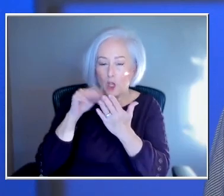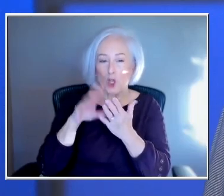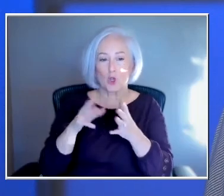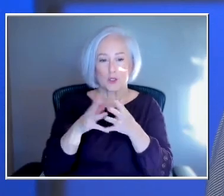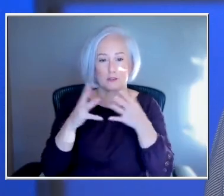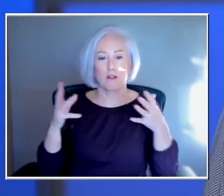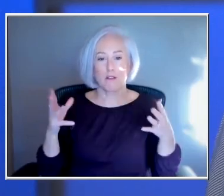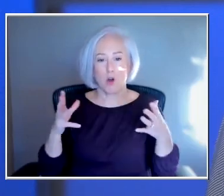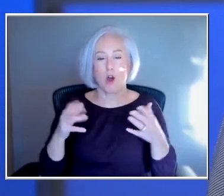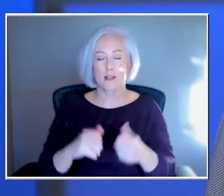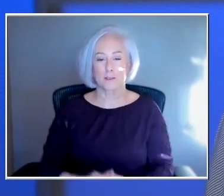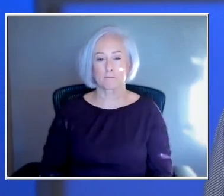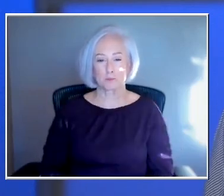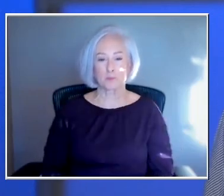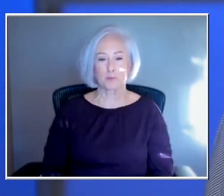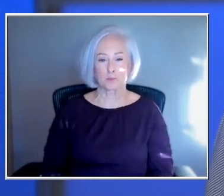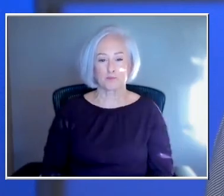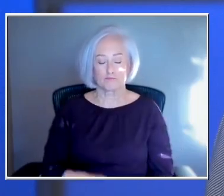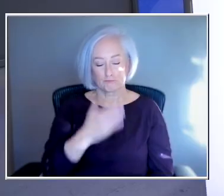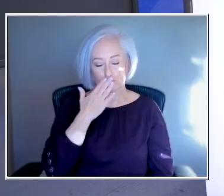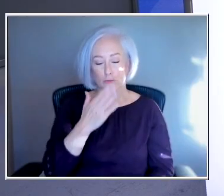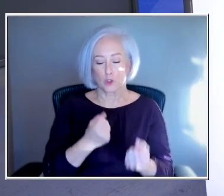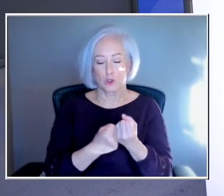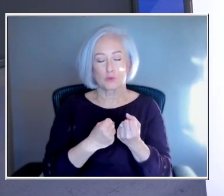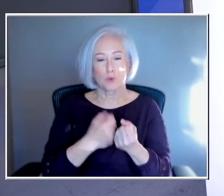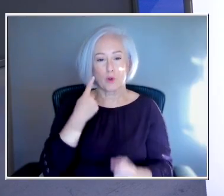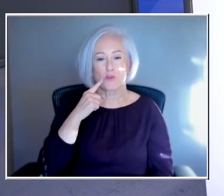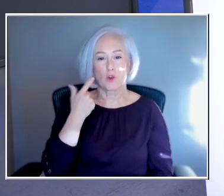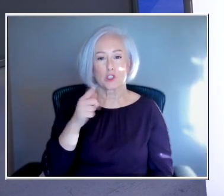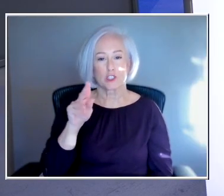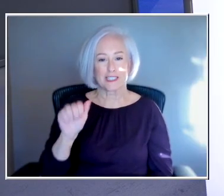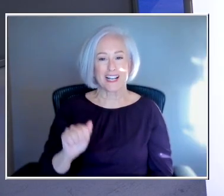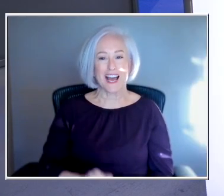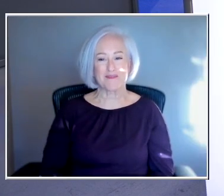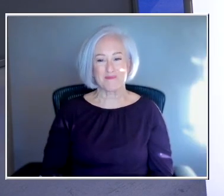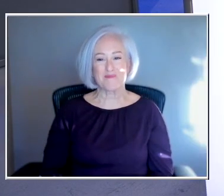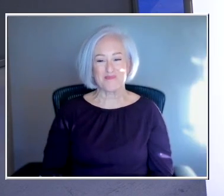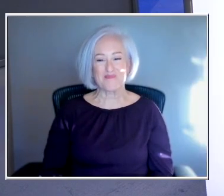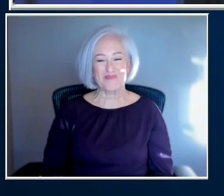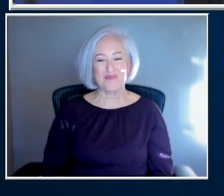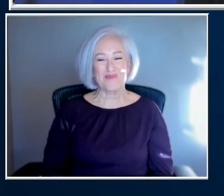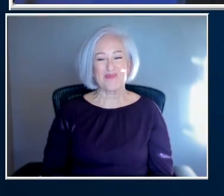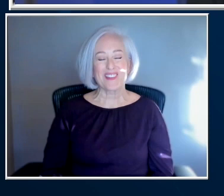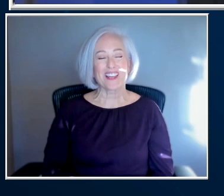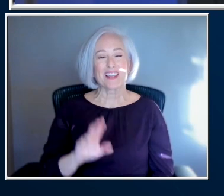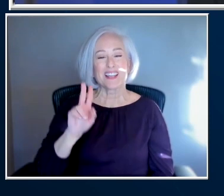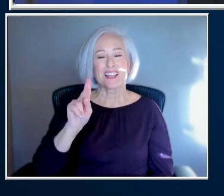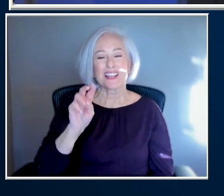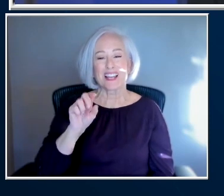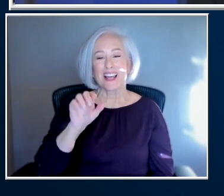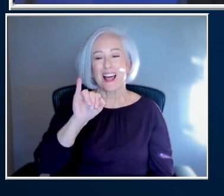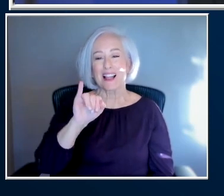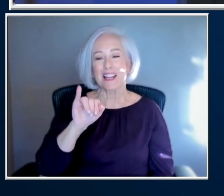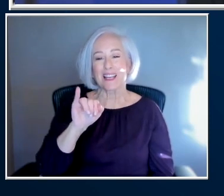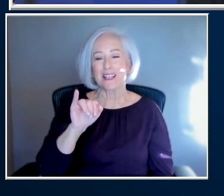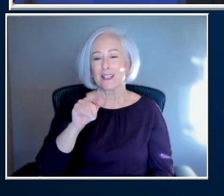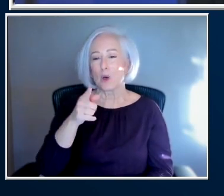know, and it's just good support for Gina. I bet, I bet. And again, for the supporters too. Kelly, what have you gotten from this support